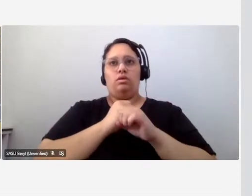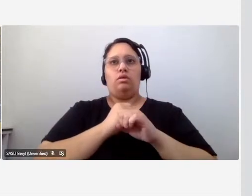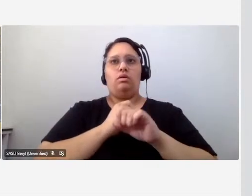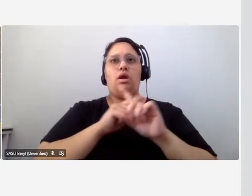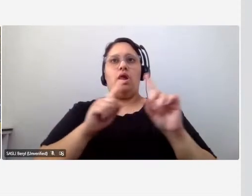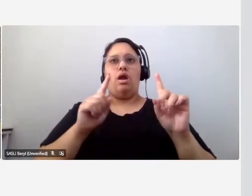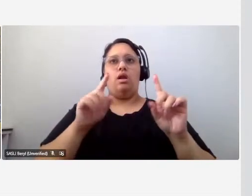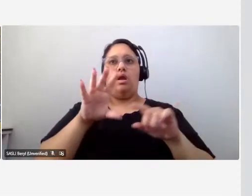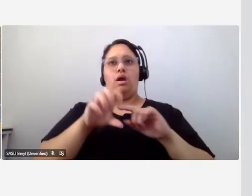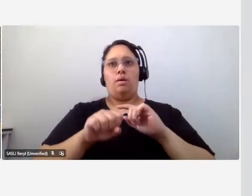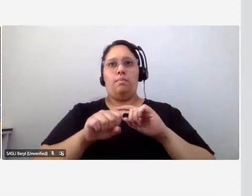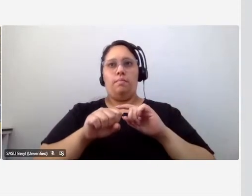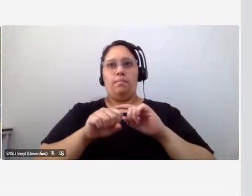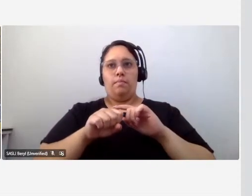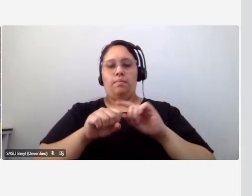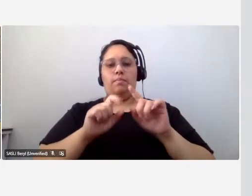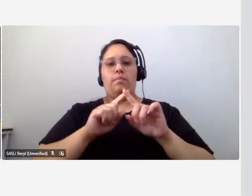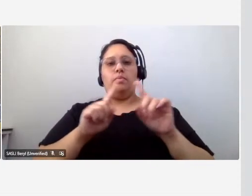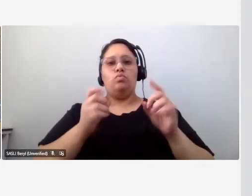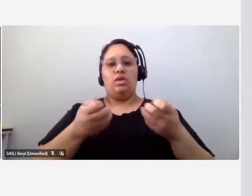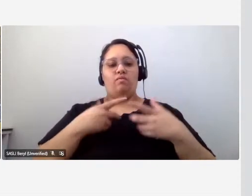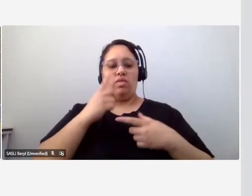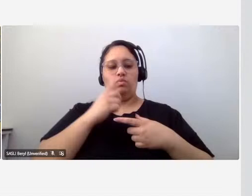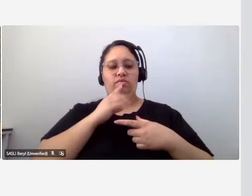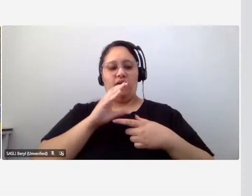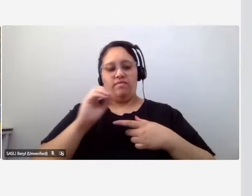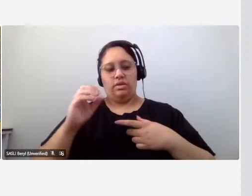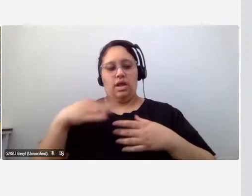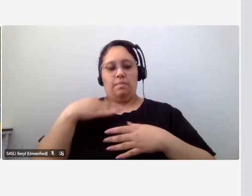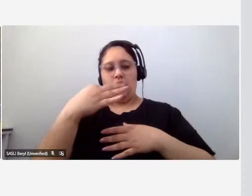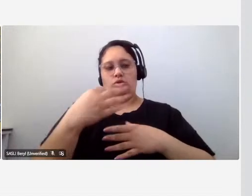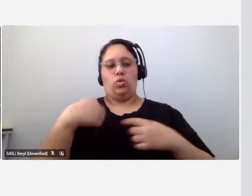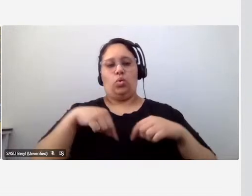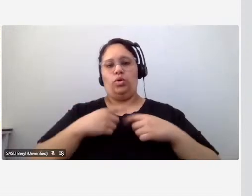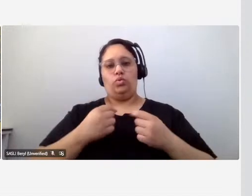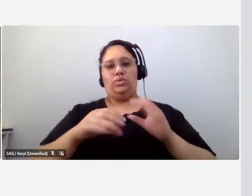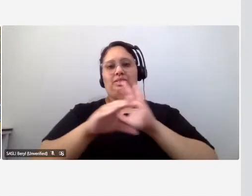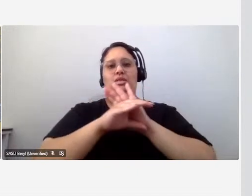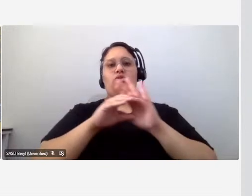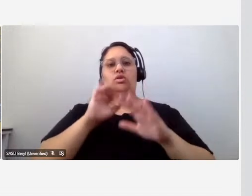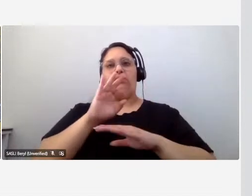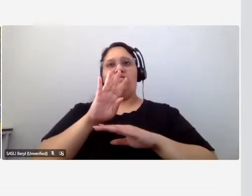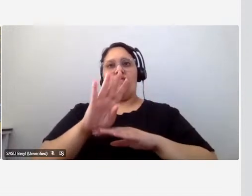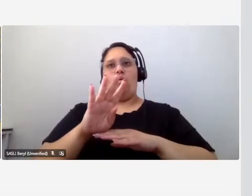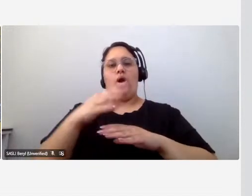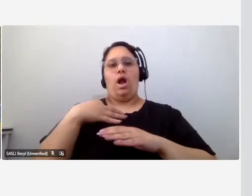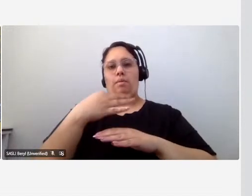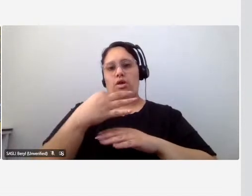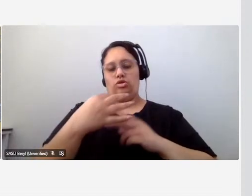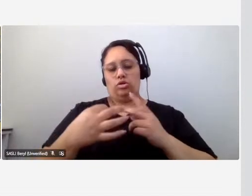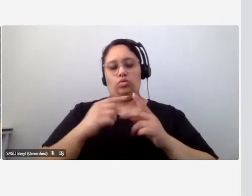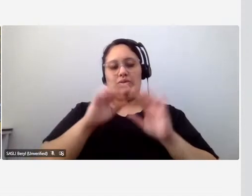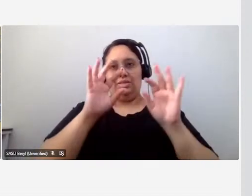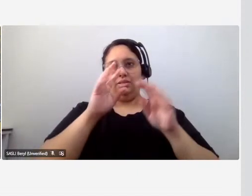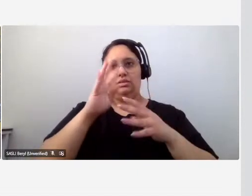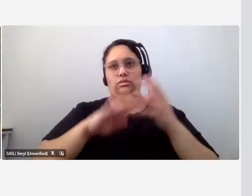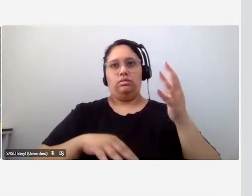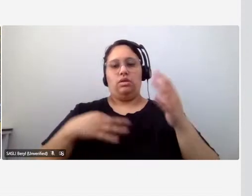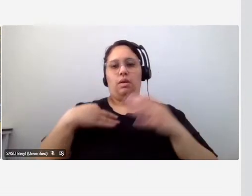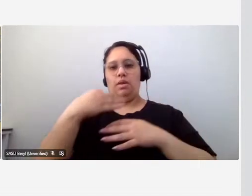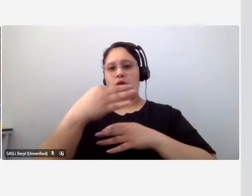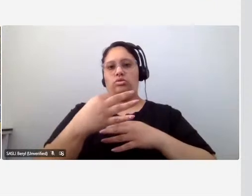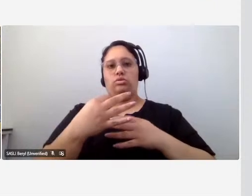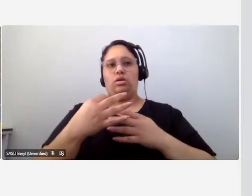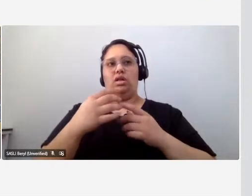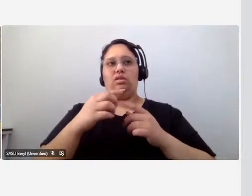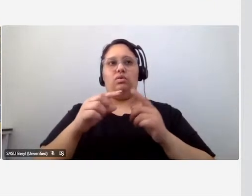About 1,500, give or take, of those applications are what we call Section 34 applications. So these are the applications for structures that's older than